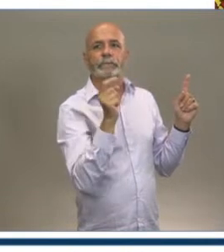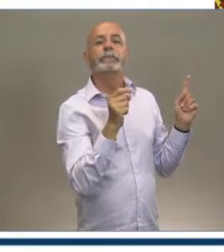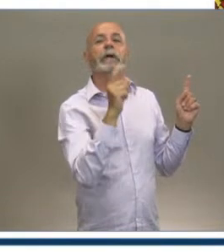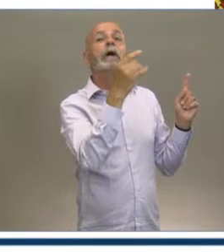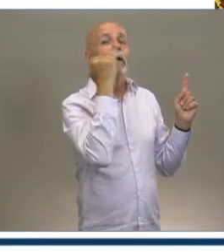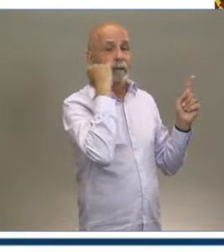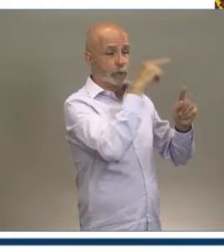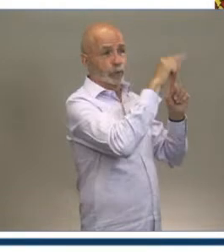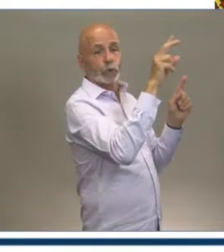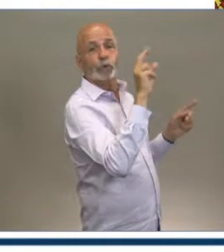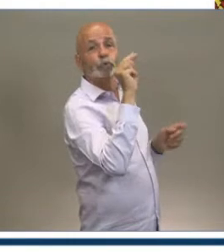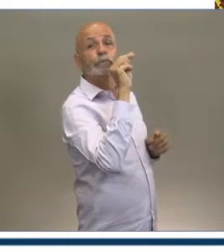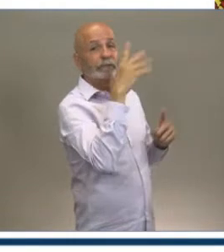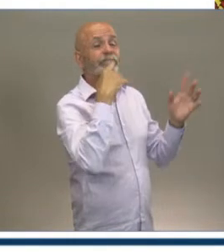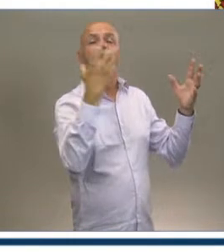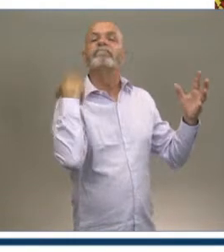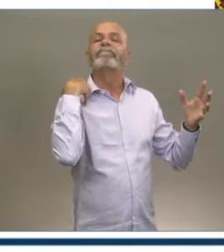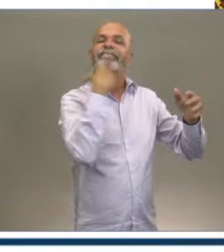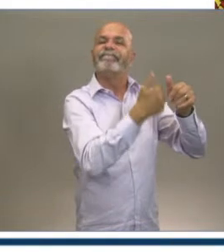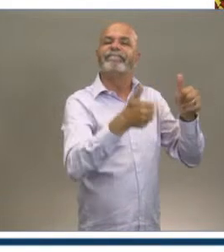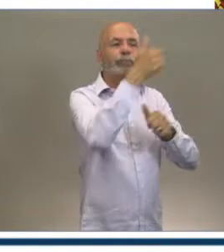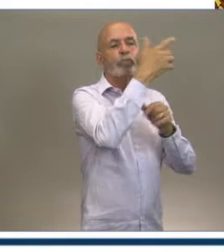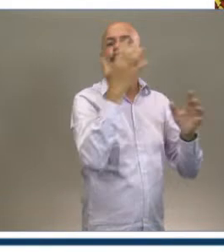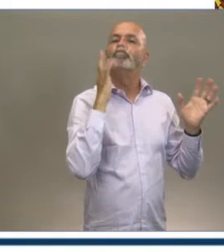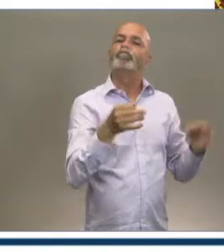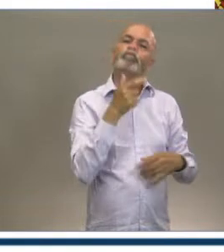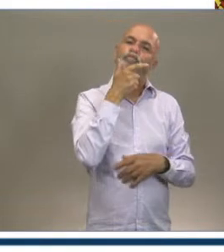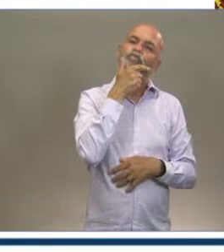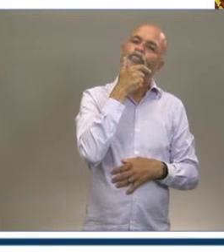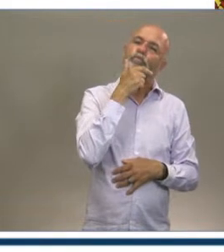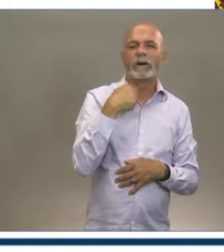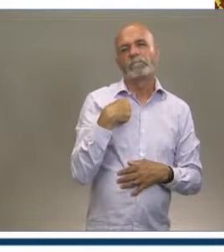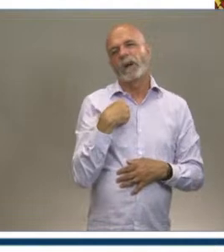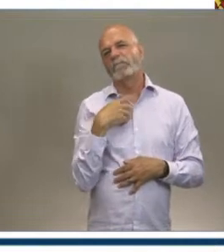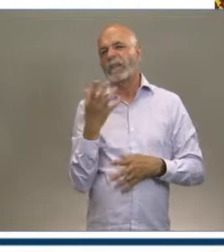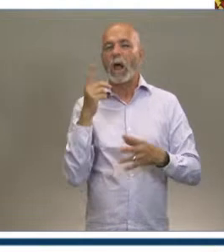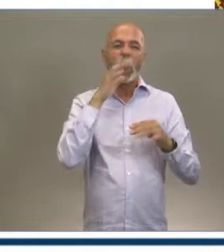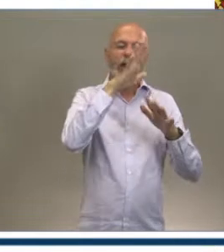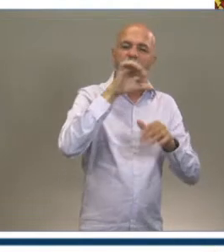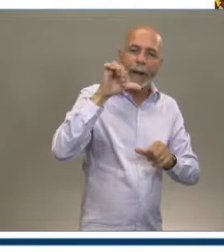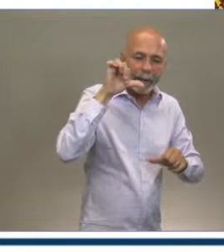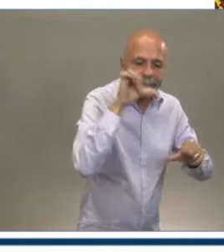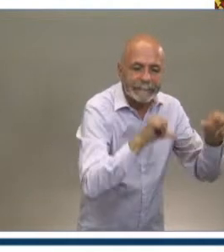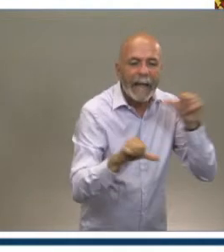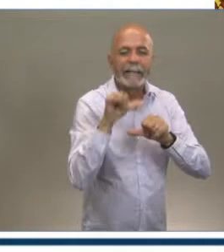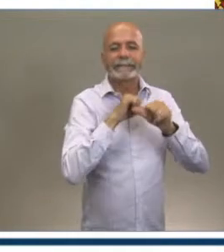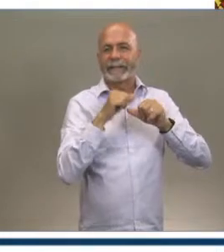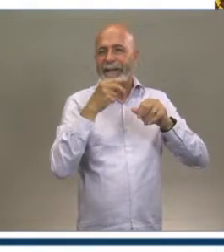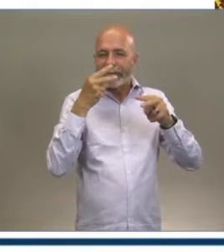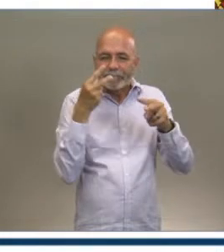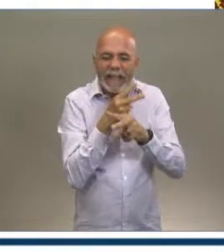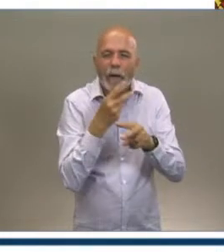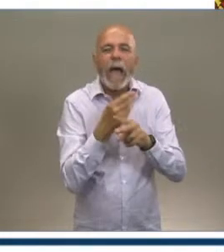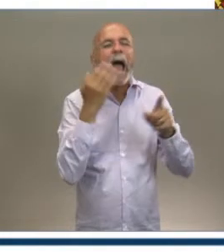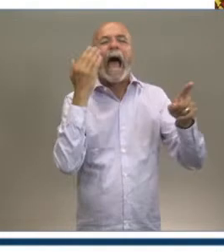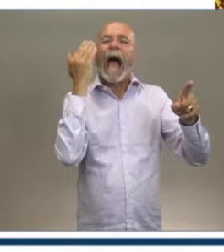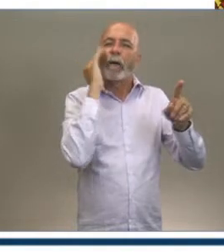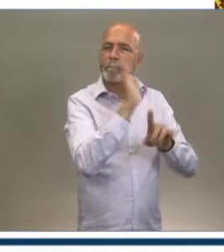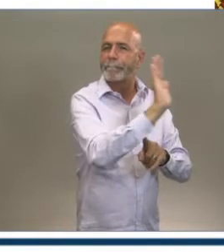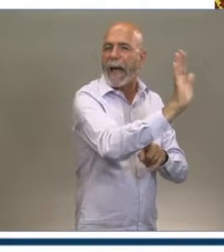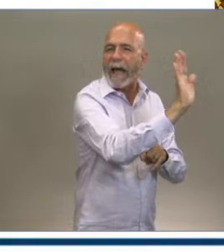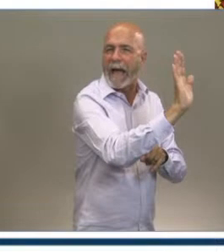was also pitched as being based on science. I understand there are differences between perhaps the way you and Dr. Russell see things,